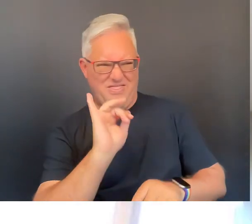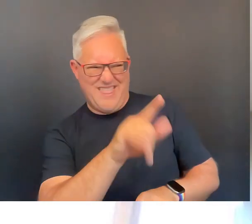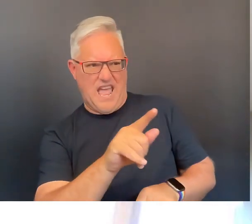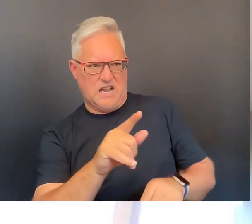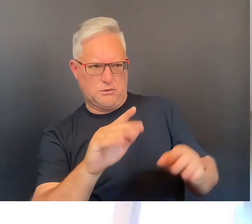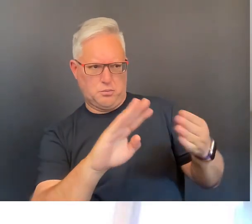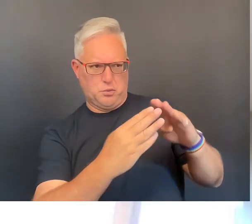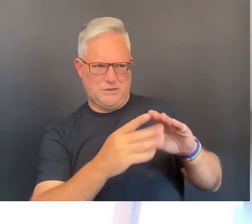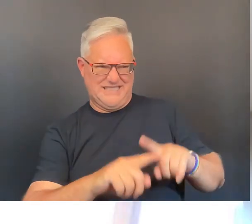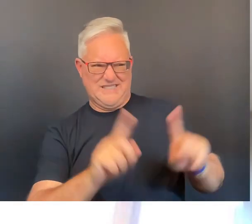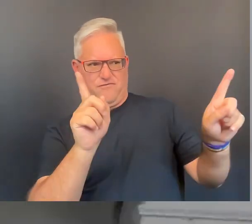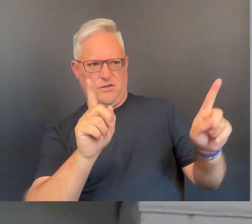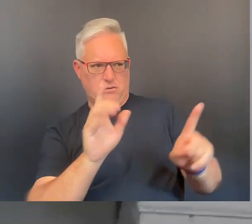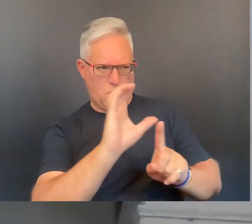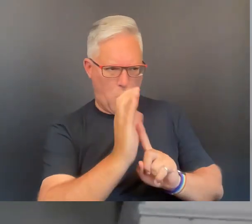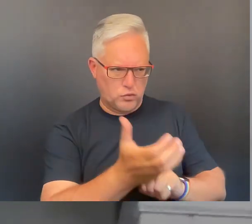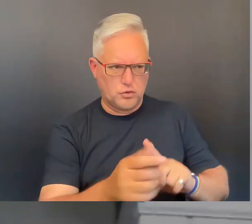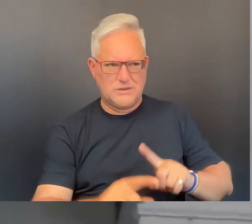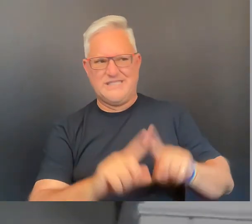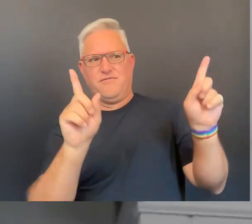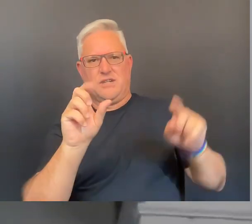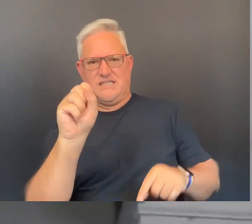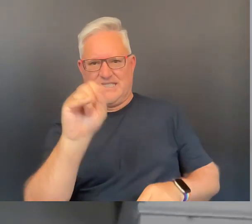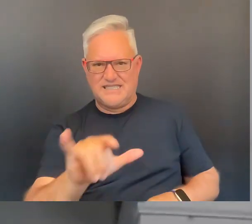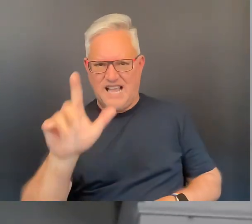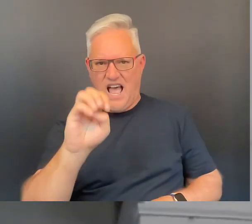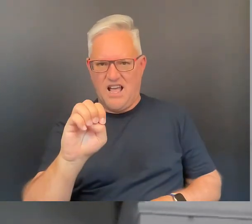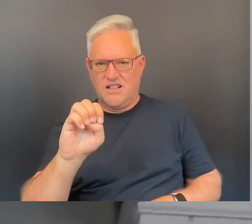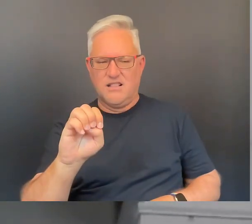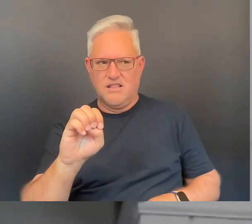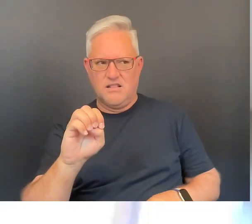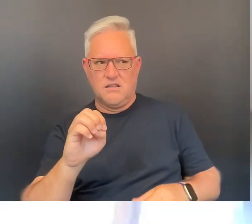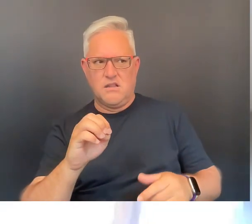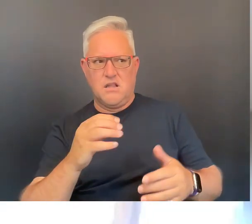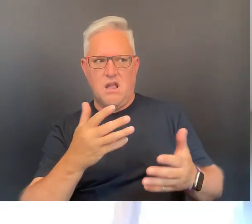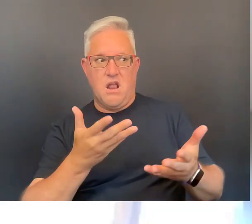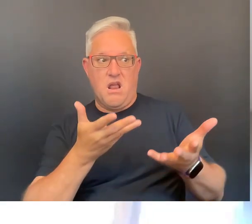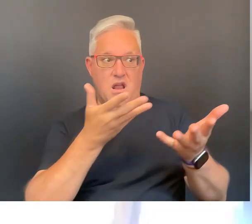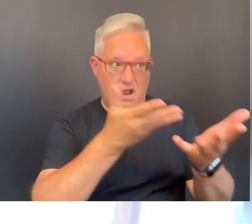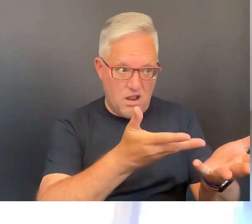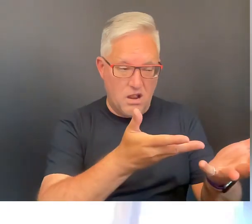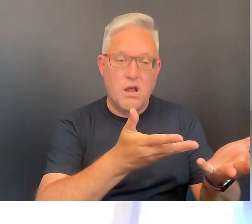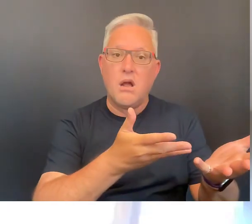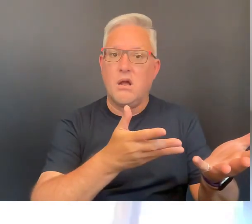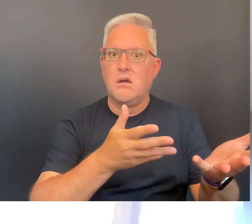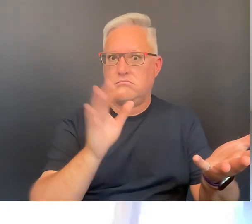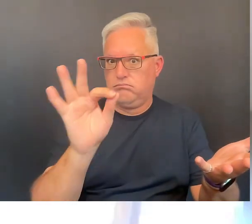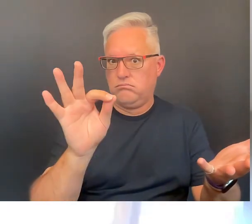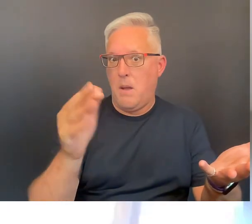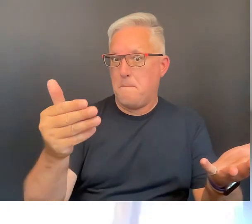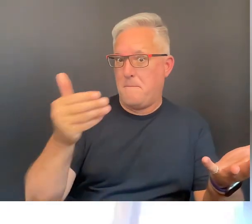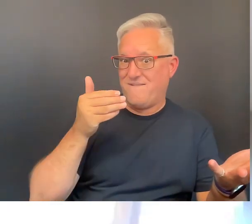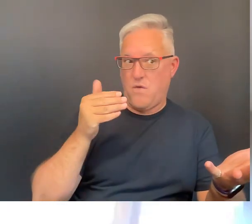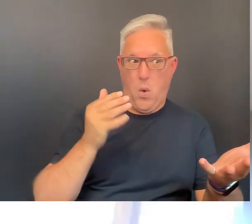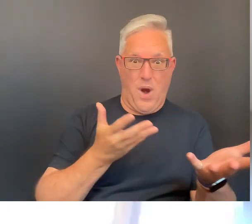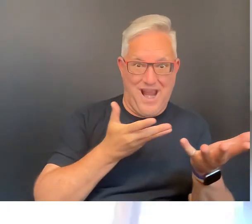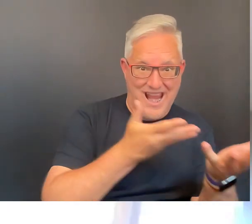style, different culture. Mm-hmm. Um, it'll be great to have Rachel to come